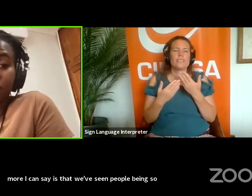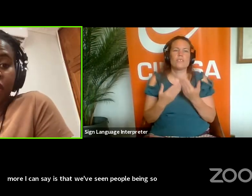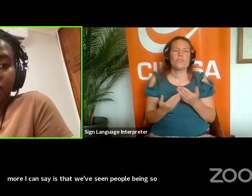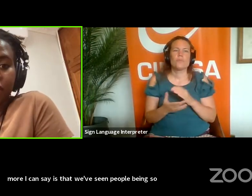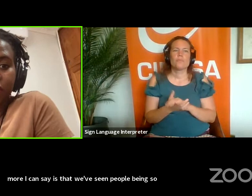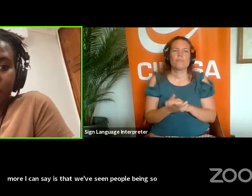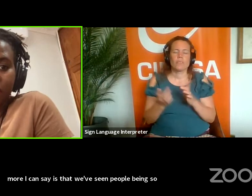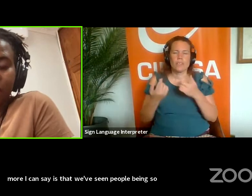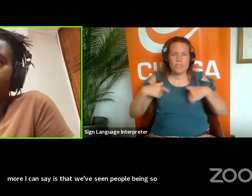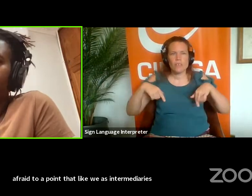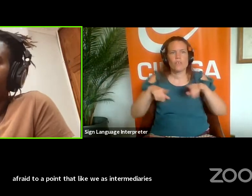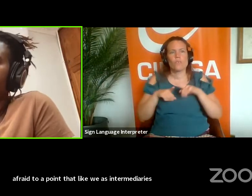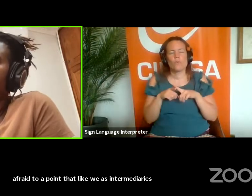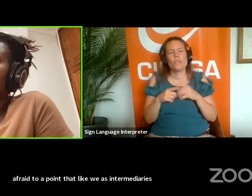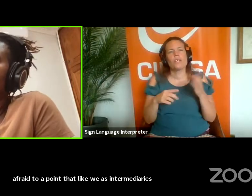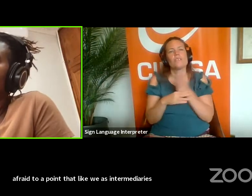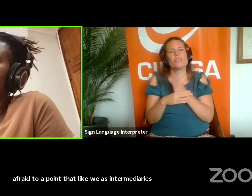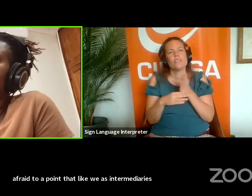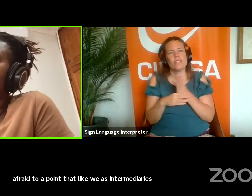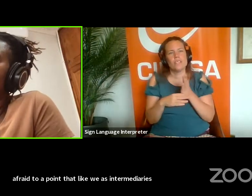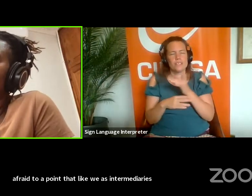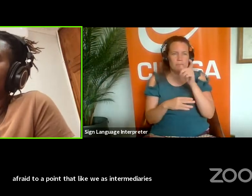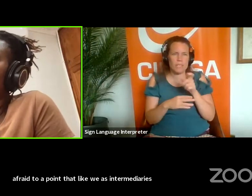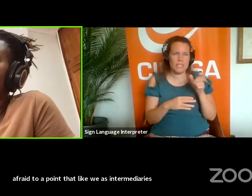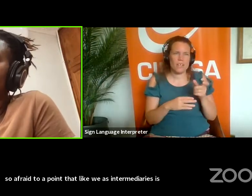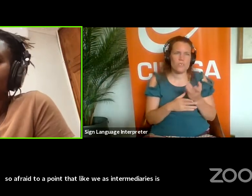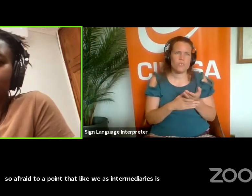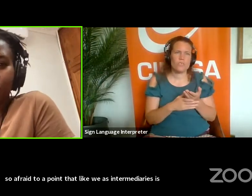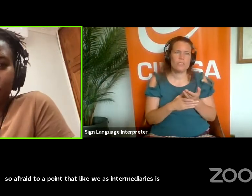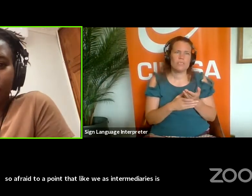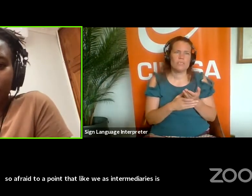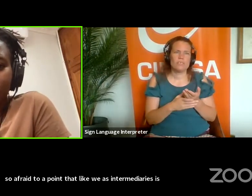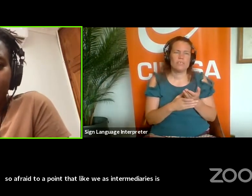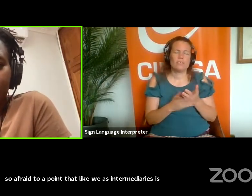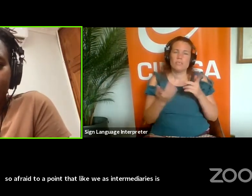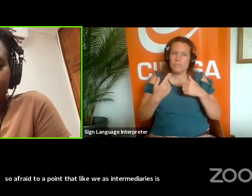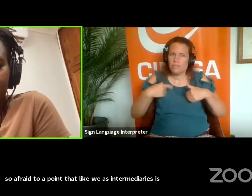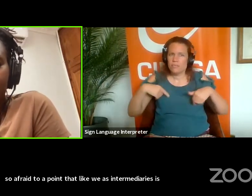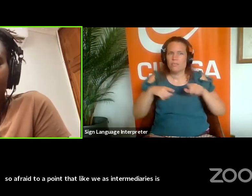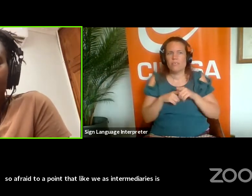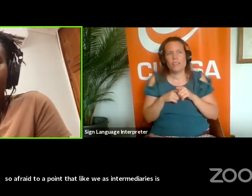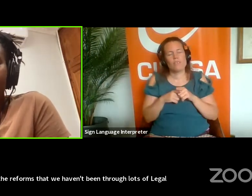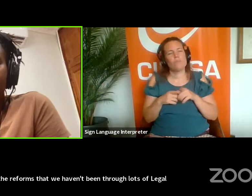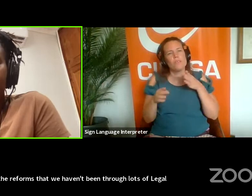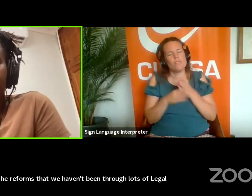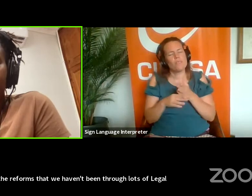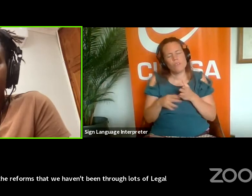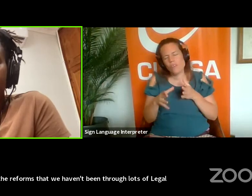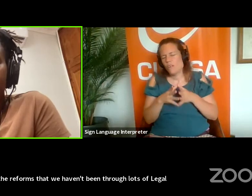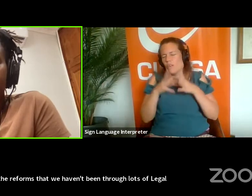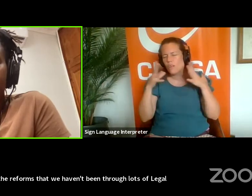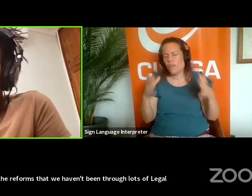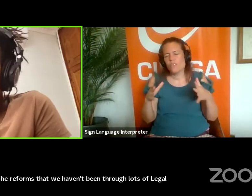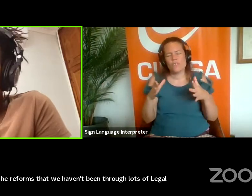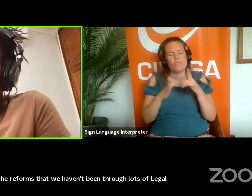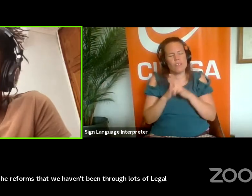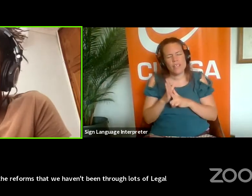as intermediaries, as Demi forums, we have been through lots of legal trouble, but we